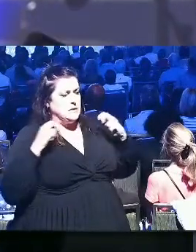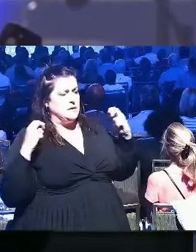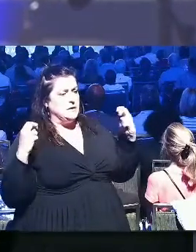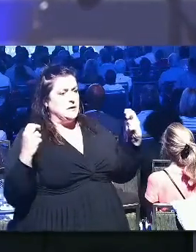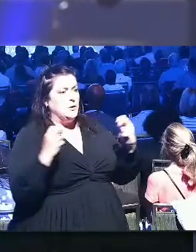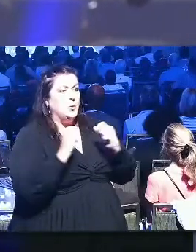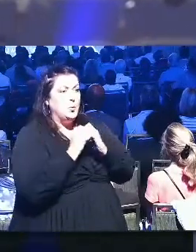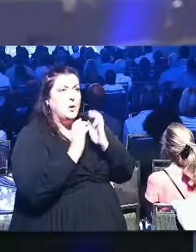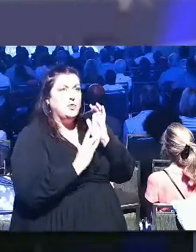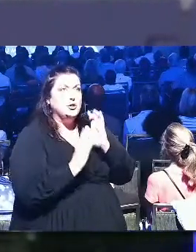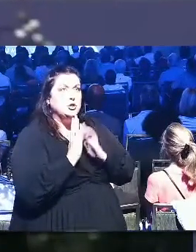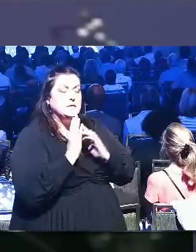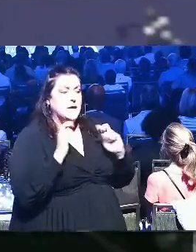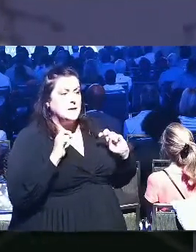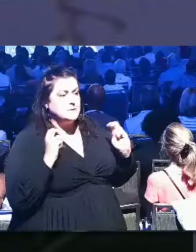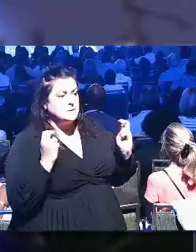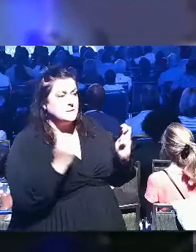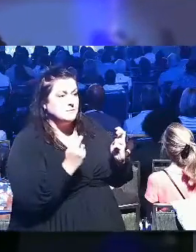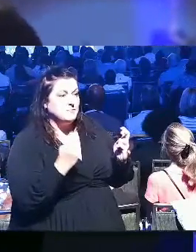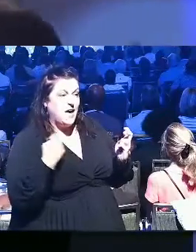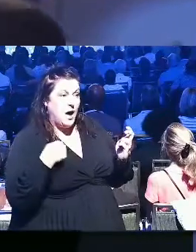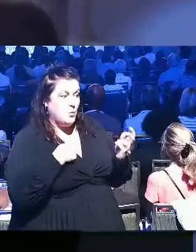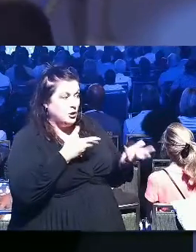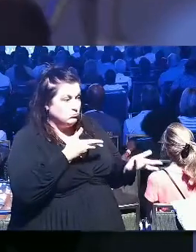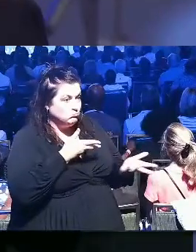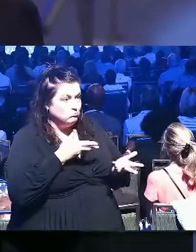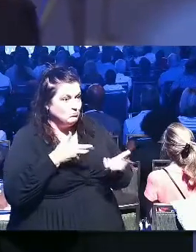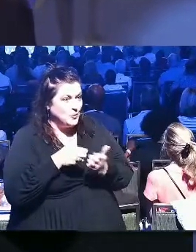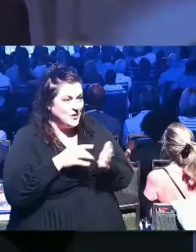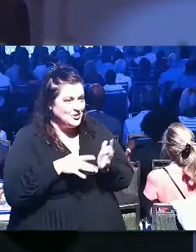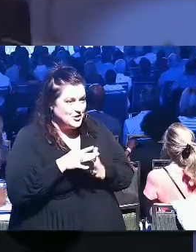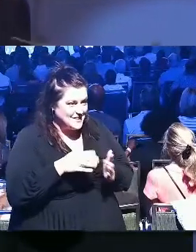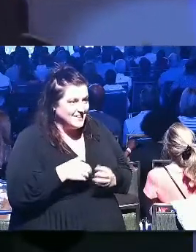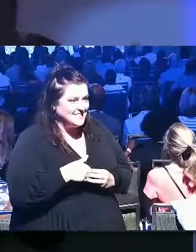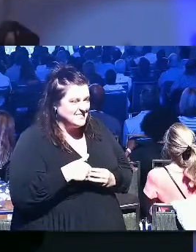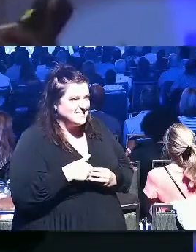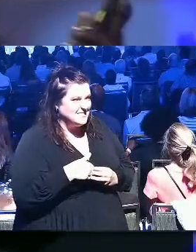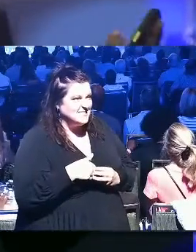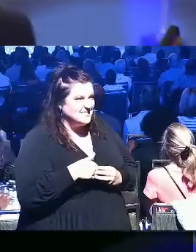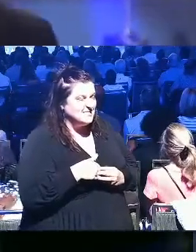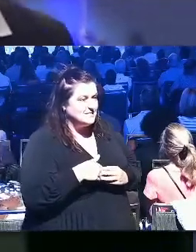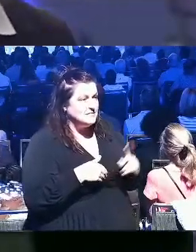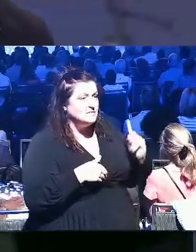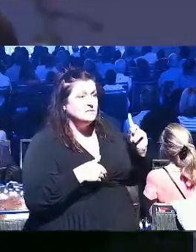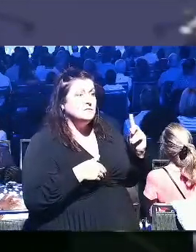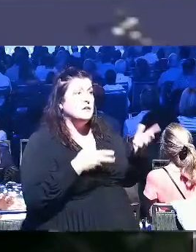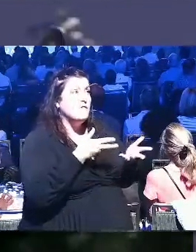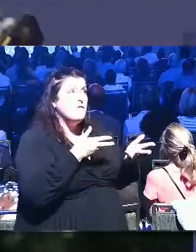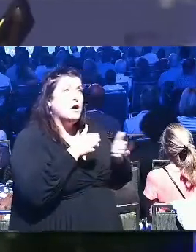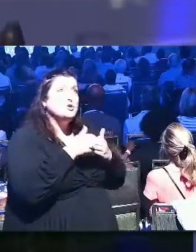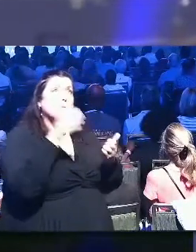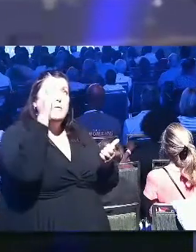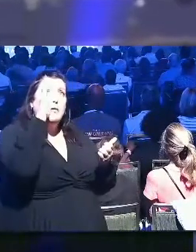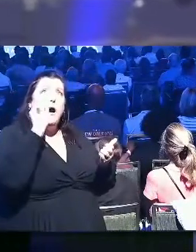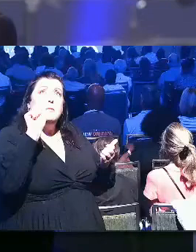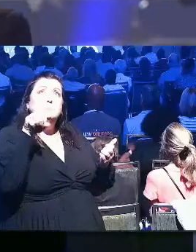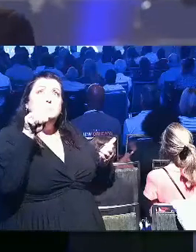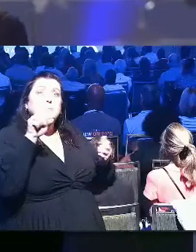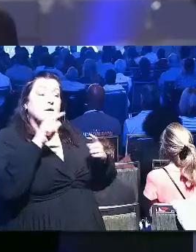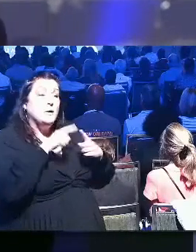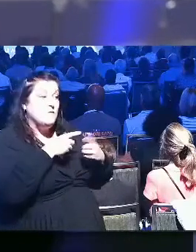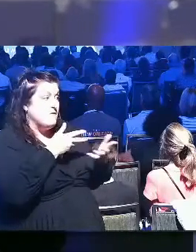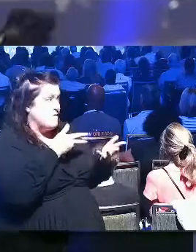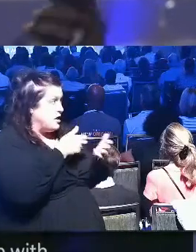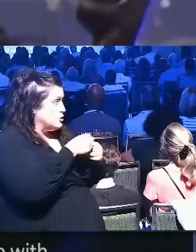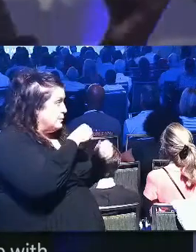And we have this incredible fellowship with Jesus. And we have fellowship with God, but we also have fellowship with one another.